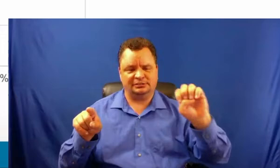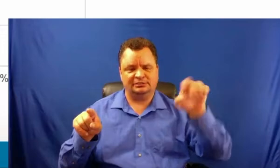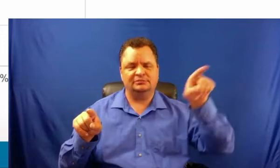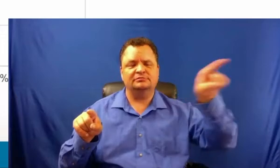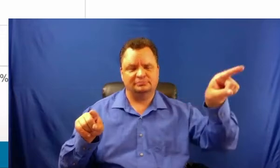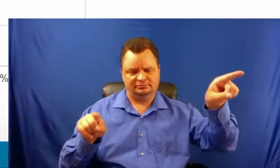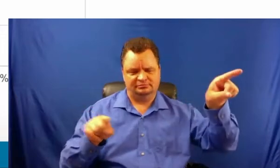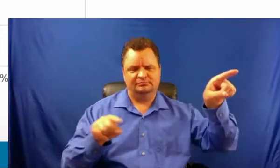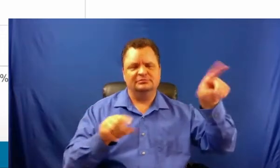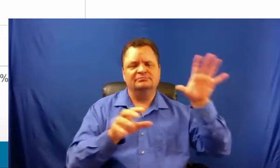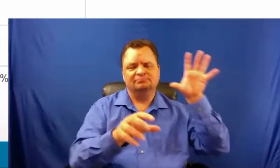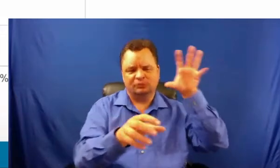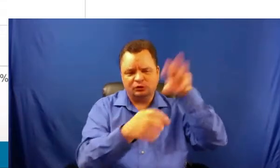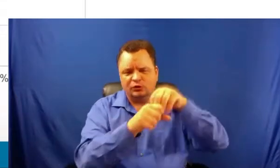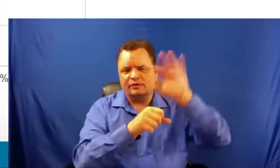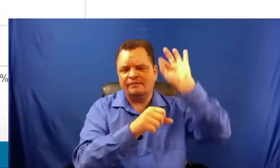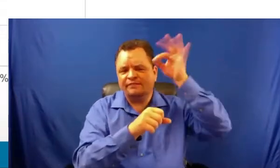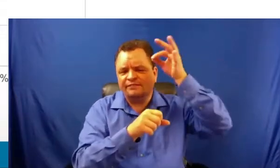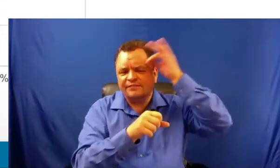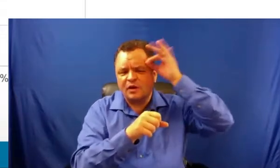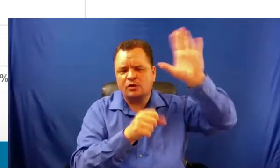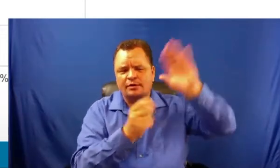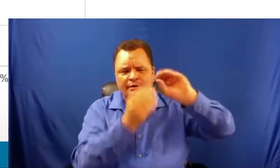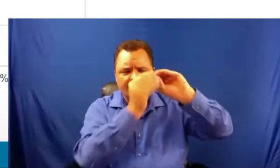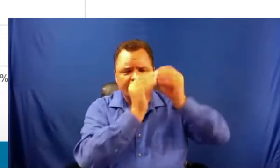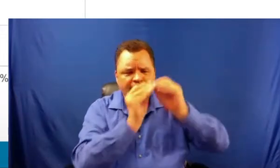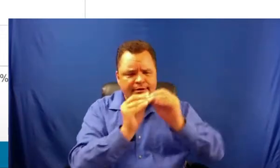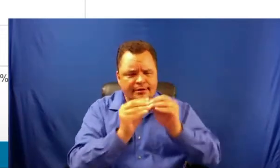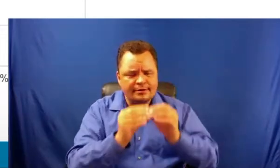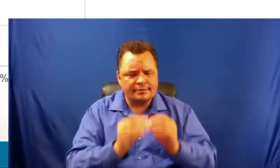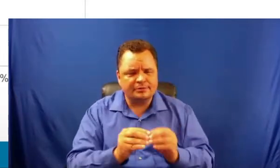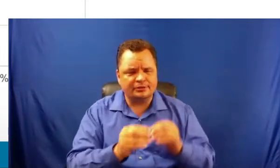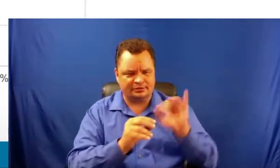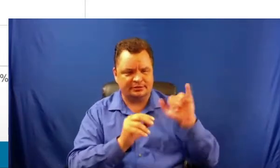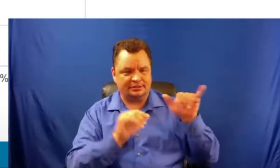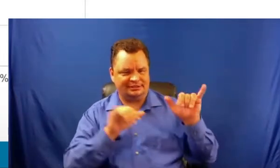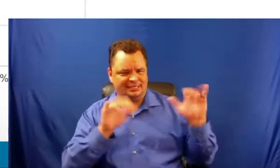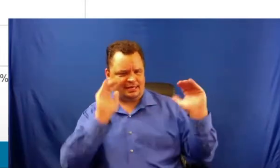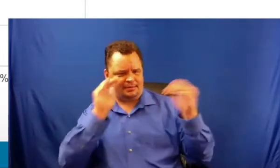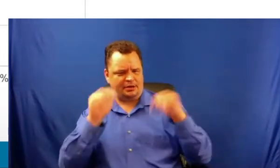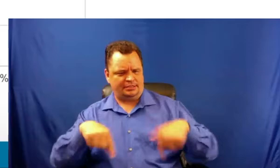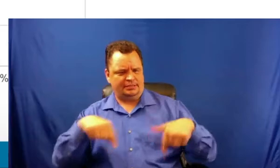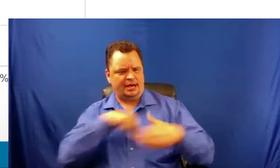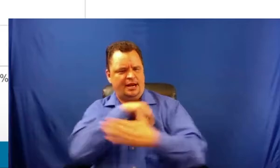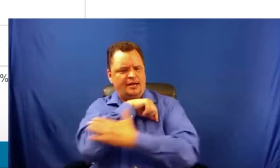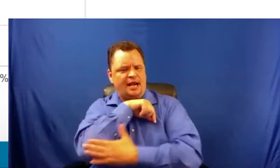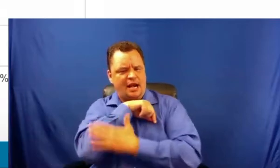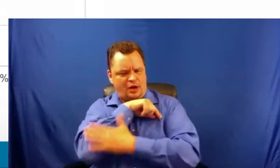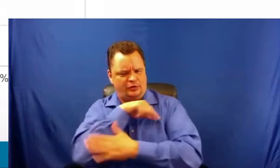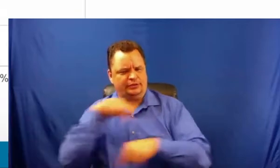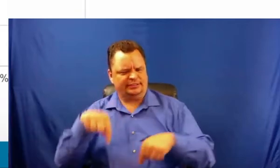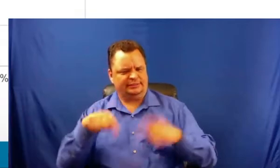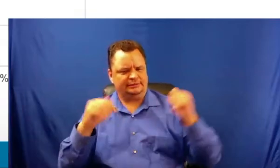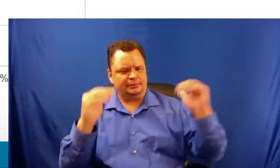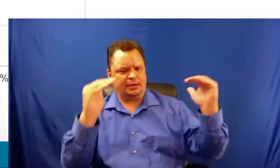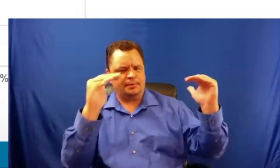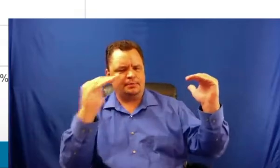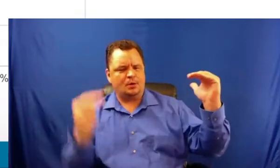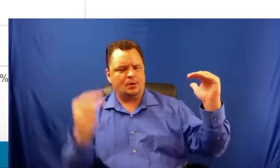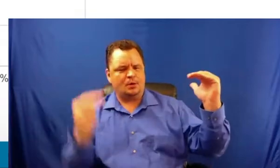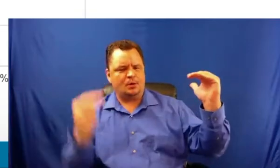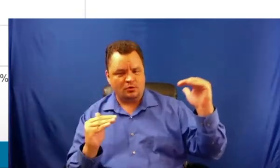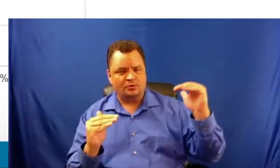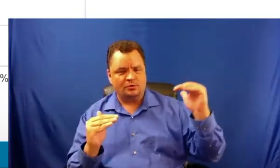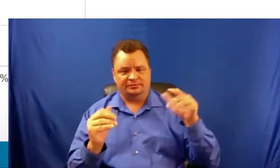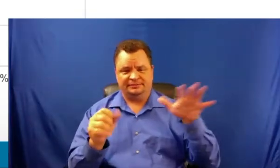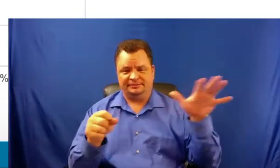You can see we're still lagging behind as a county. So when you look at full vaccination rates, we're now at about 58.8. We're almost